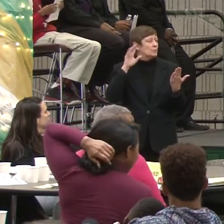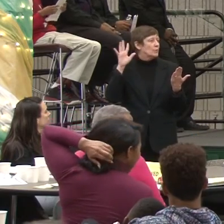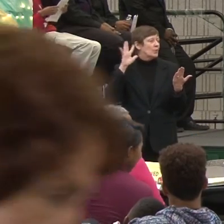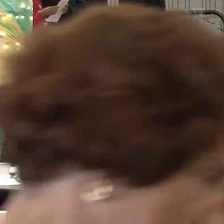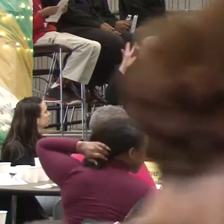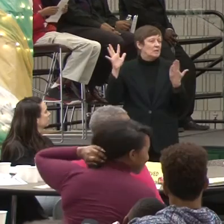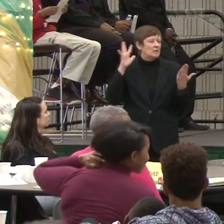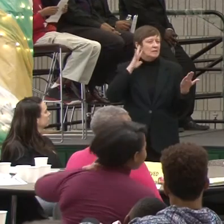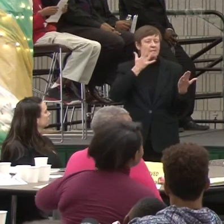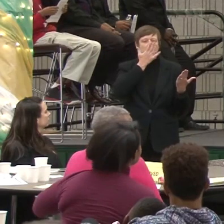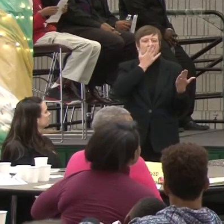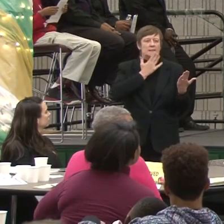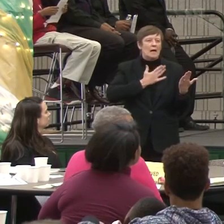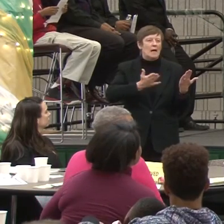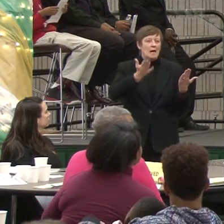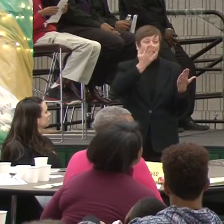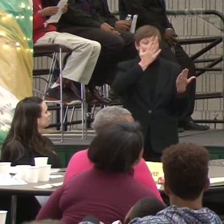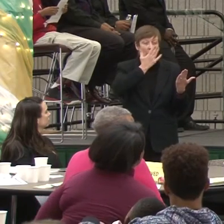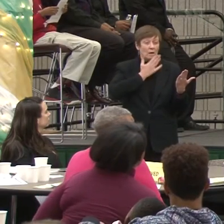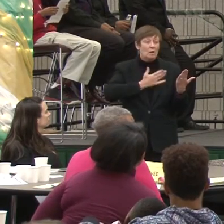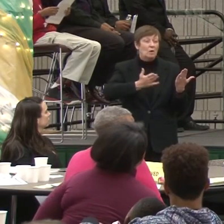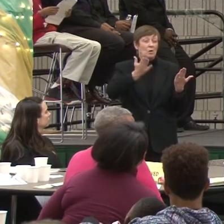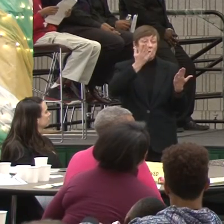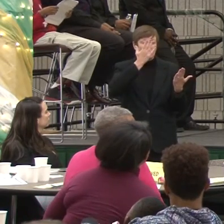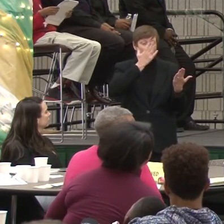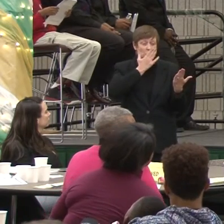sweet the